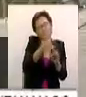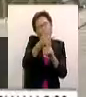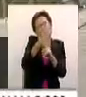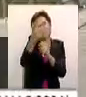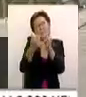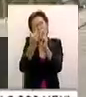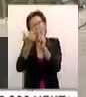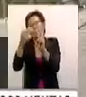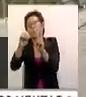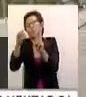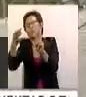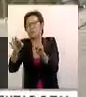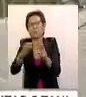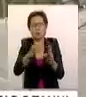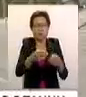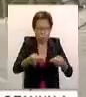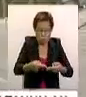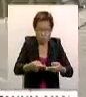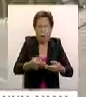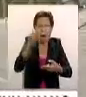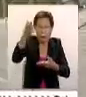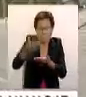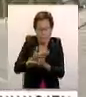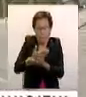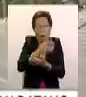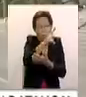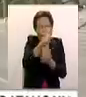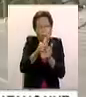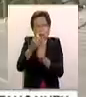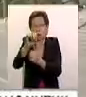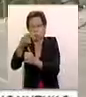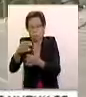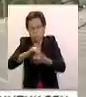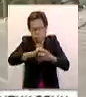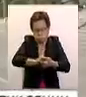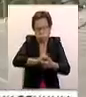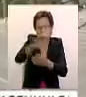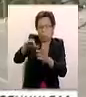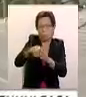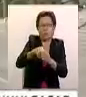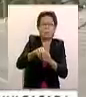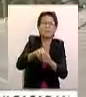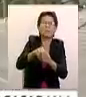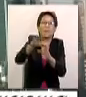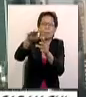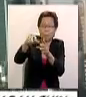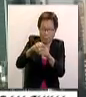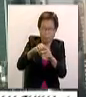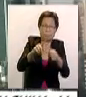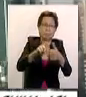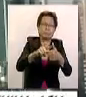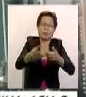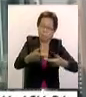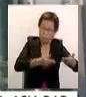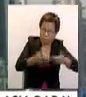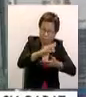Selain itu, hubungan strategik yang akan diperbaharui antara Kuala Lumpur dan Doha turut melibatkan segmen sedia ada antaranya